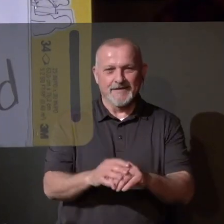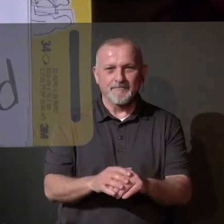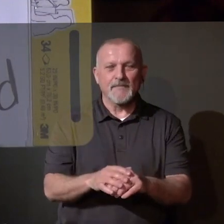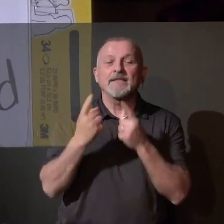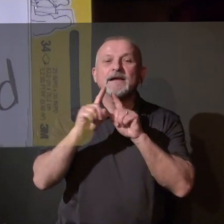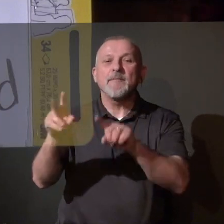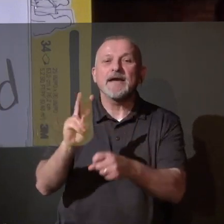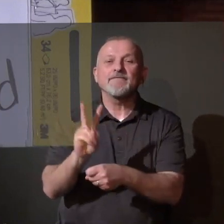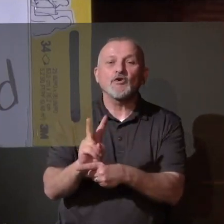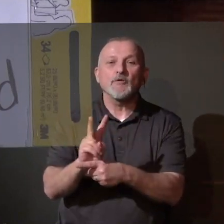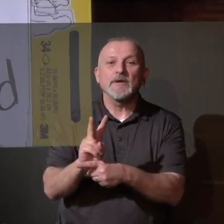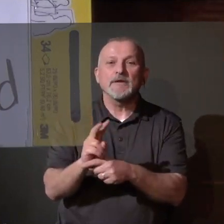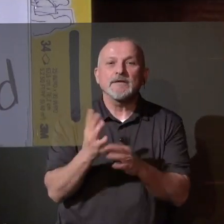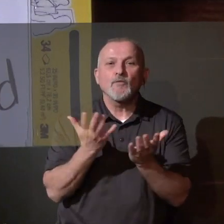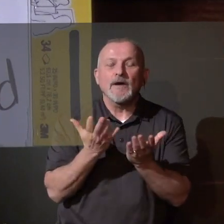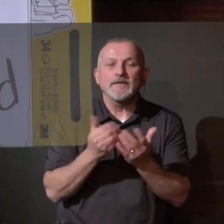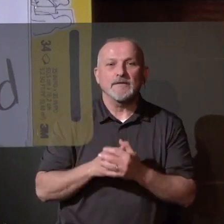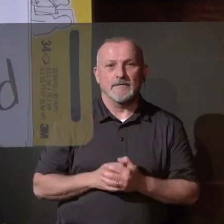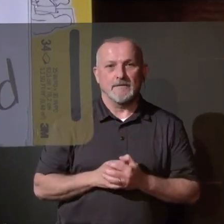The imperative verb